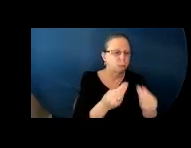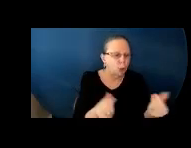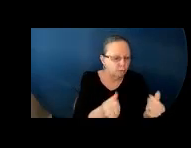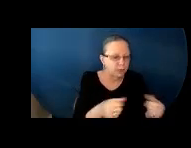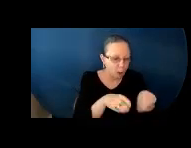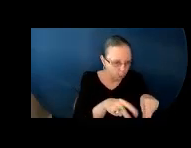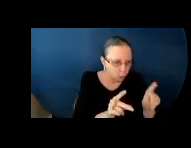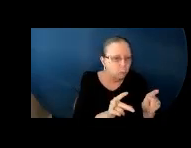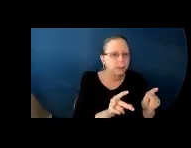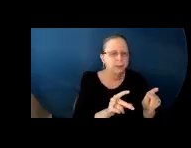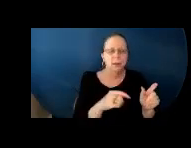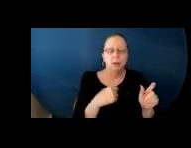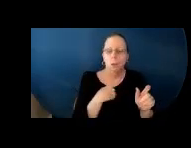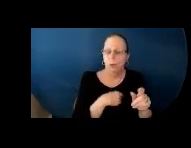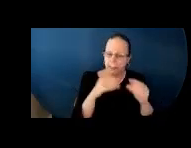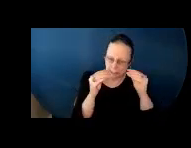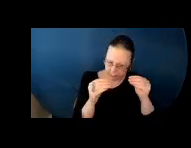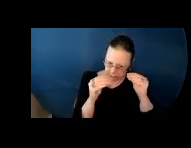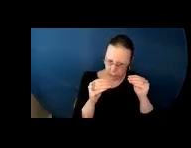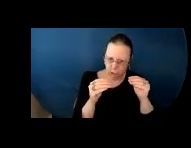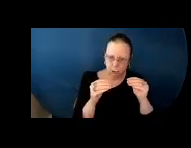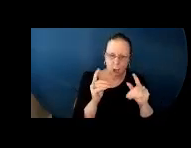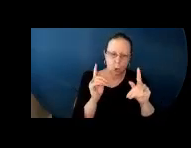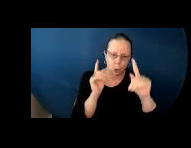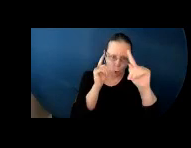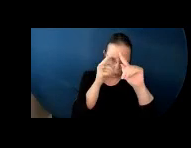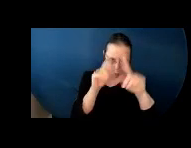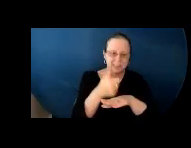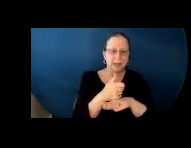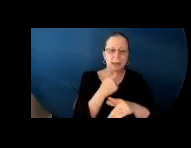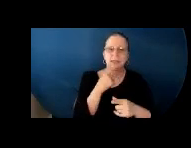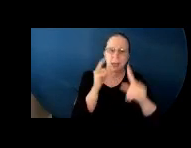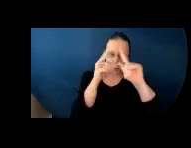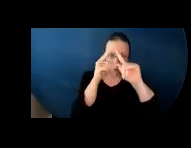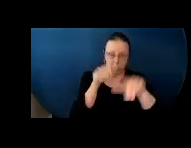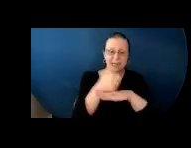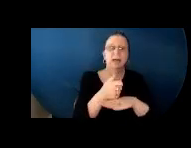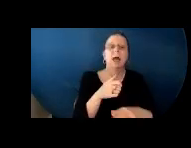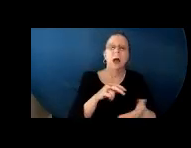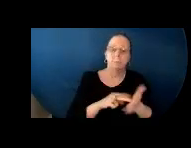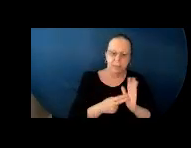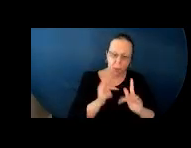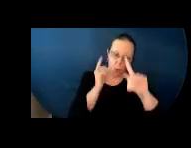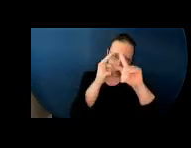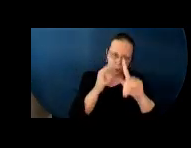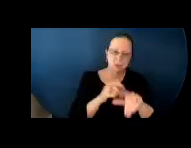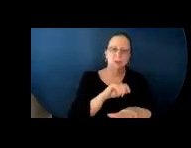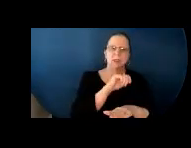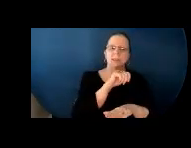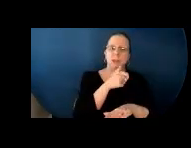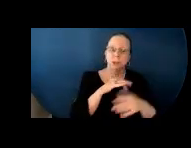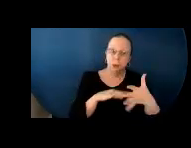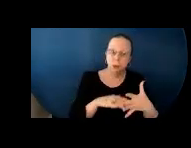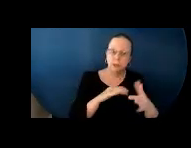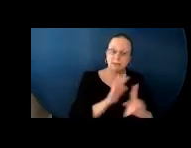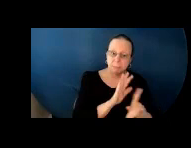opportunities. We teach goal setting. And when I say goal setting, I mean goals that the student picks, right?